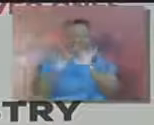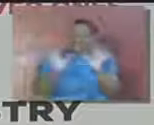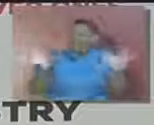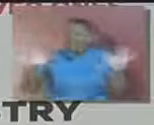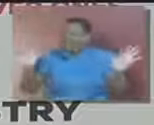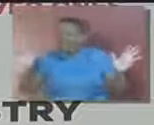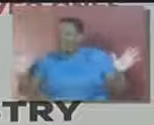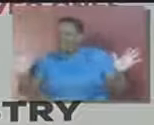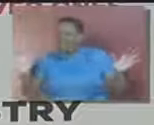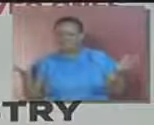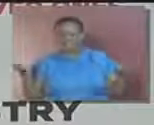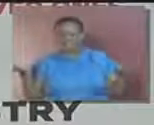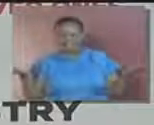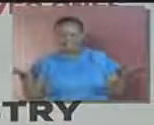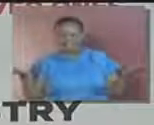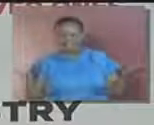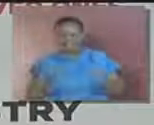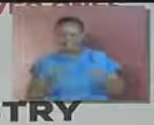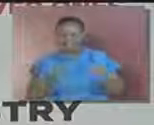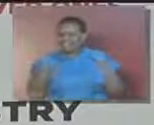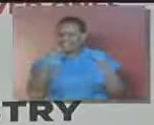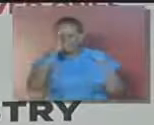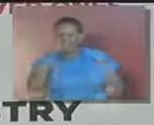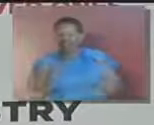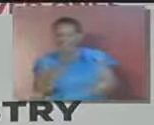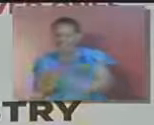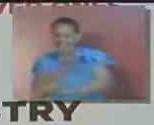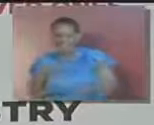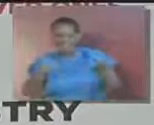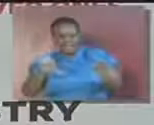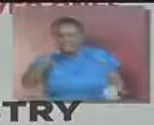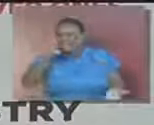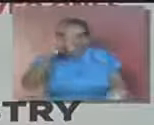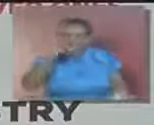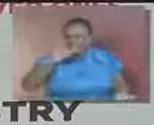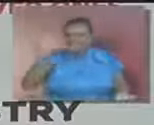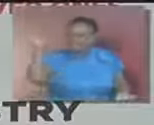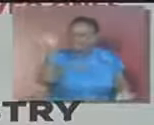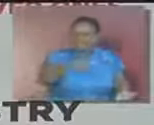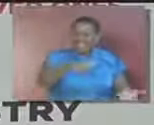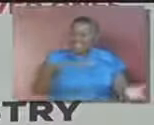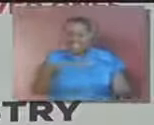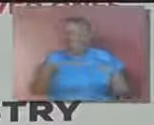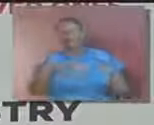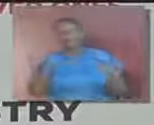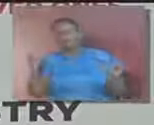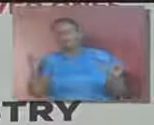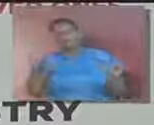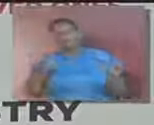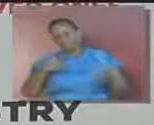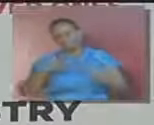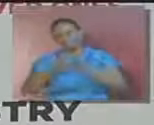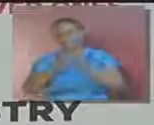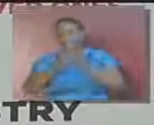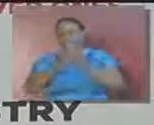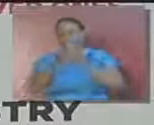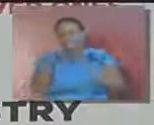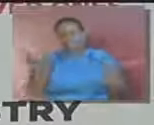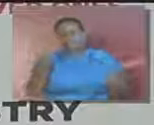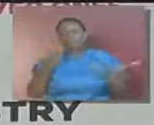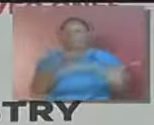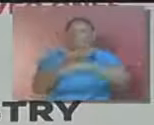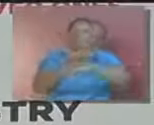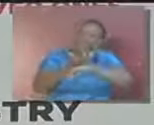in homes, I am asking, begging, and pleading that many of